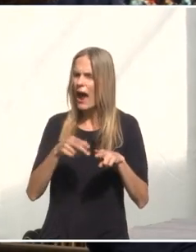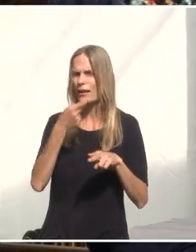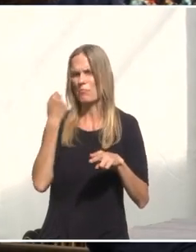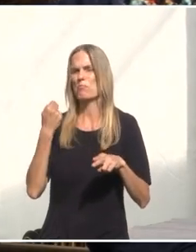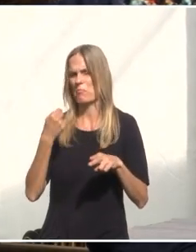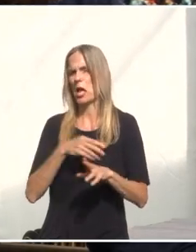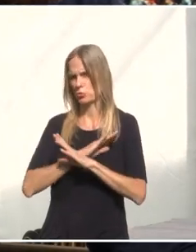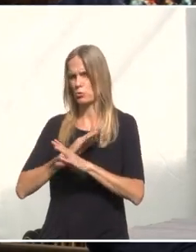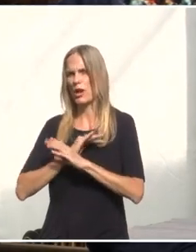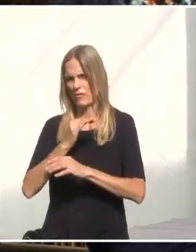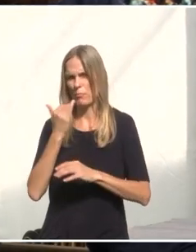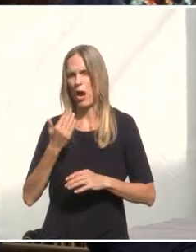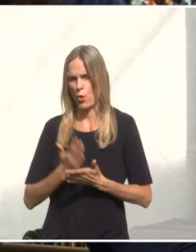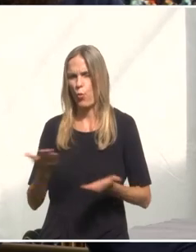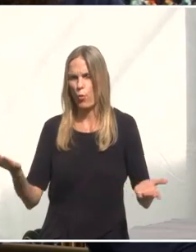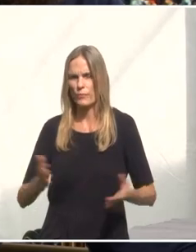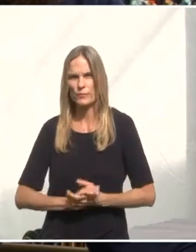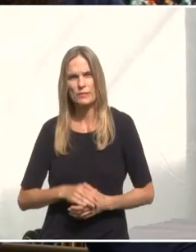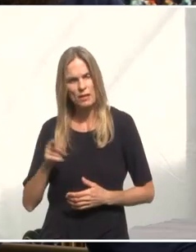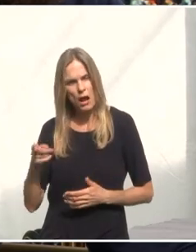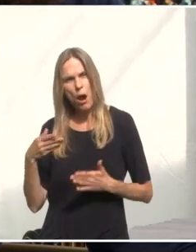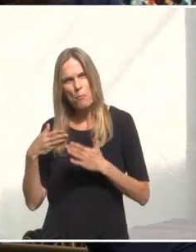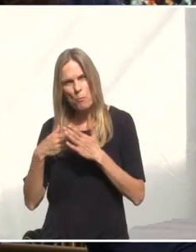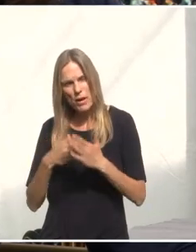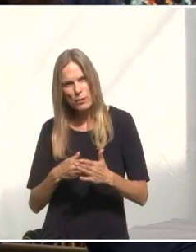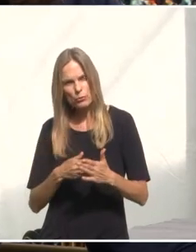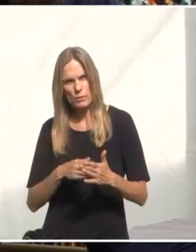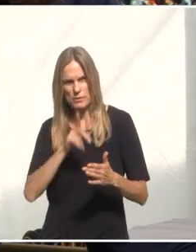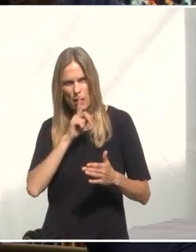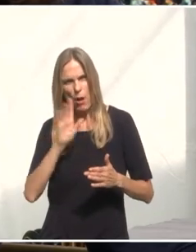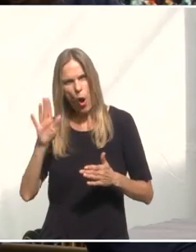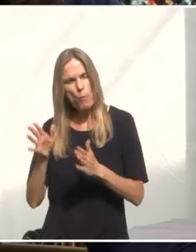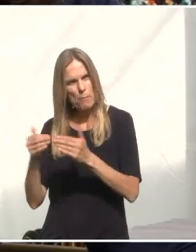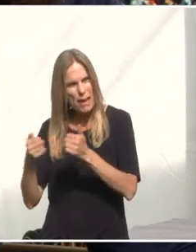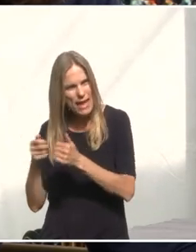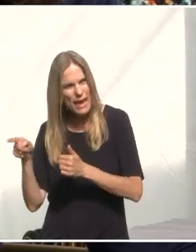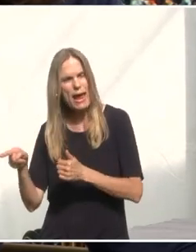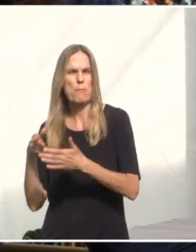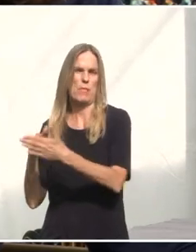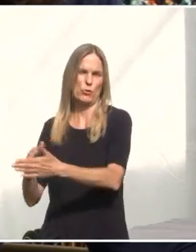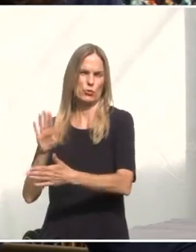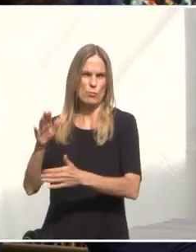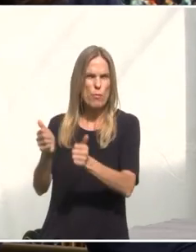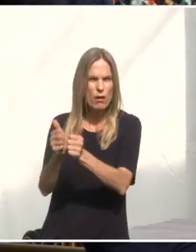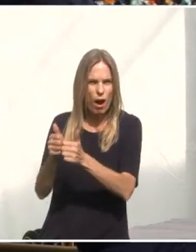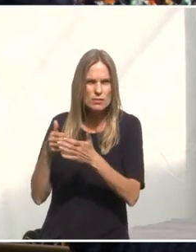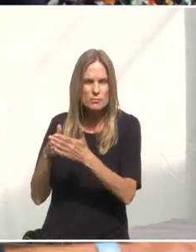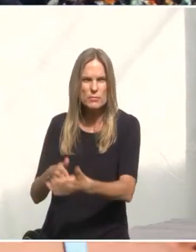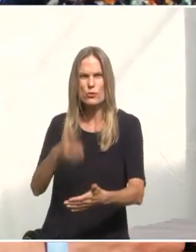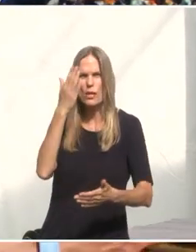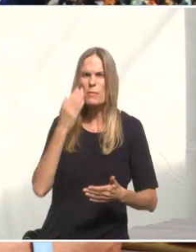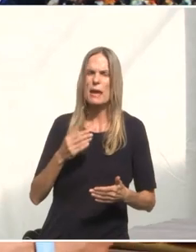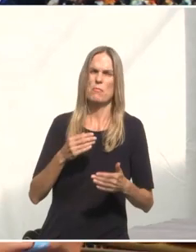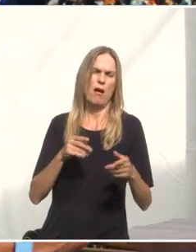it. And it affects their peers, their families, their spouses, their sisters, their mothers,